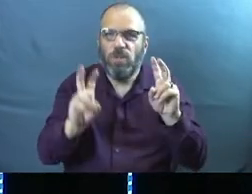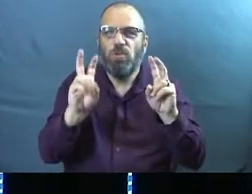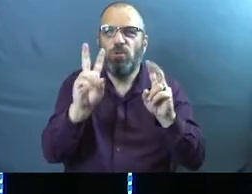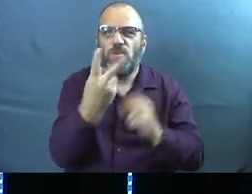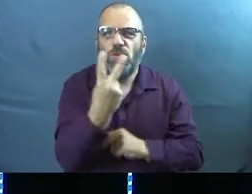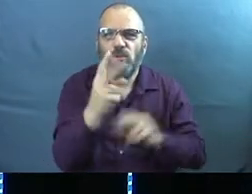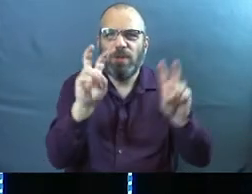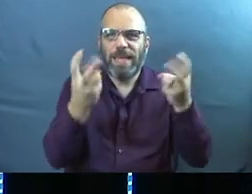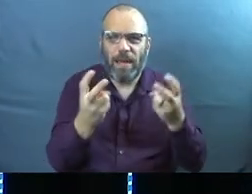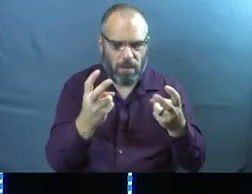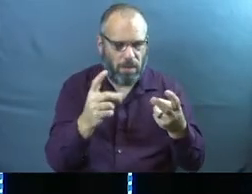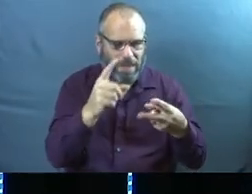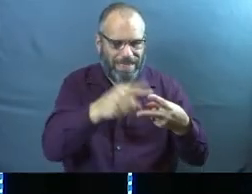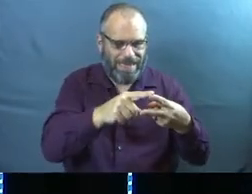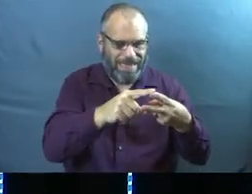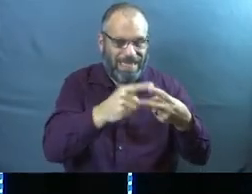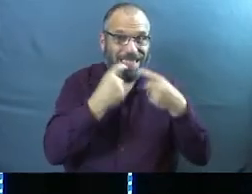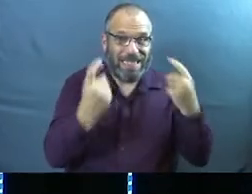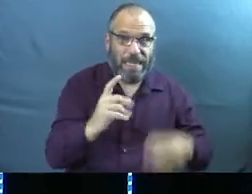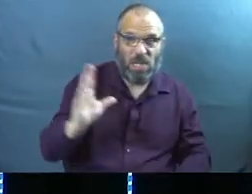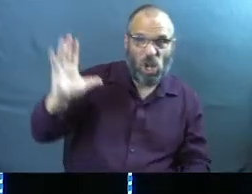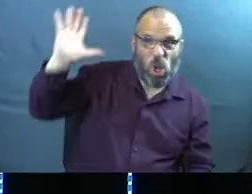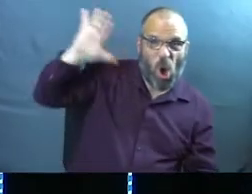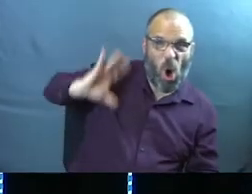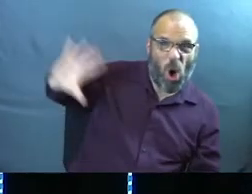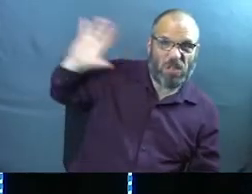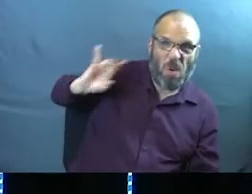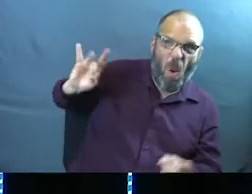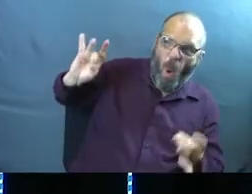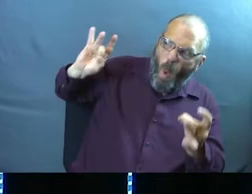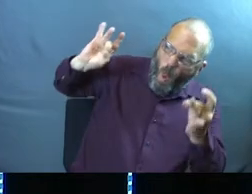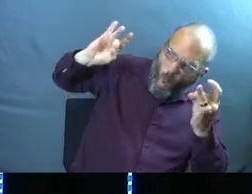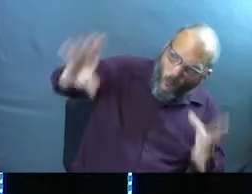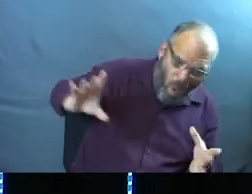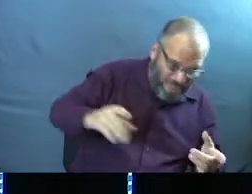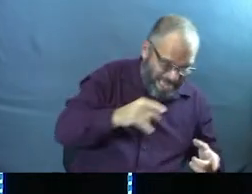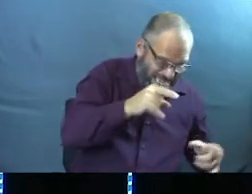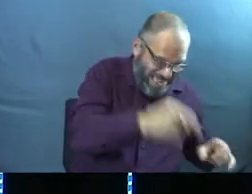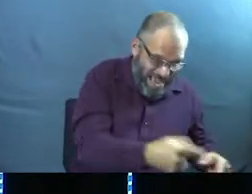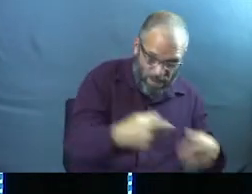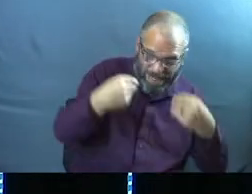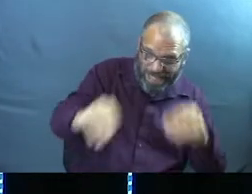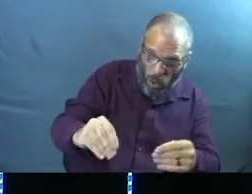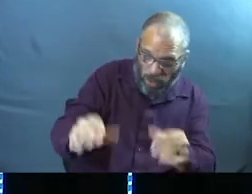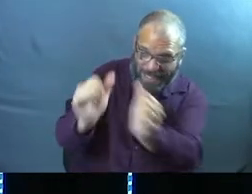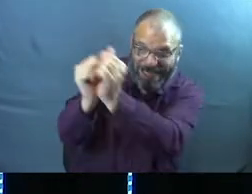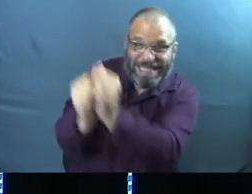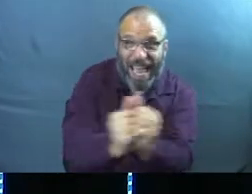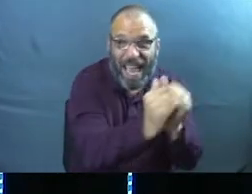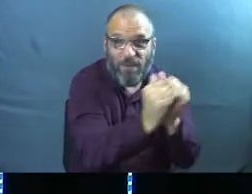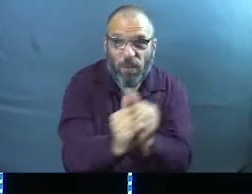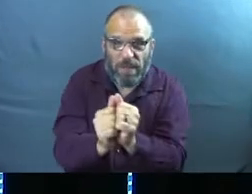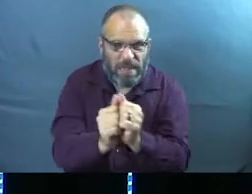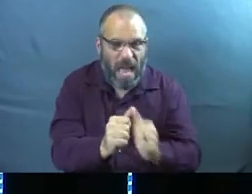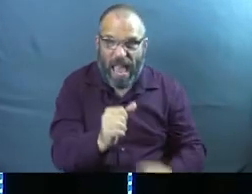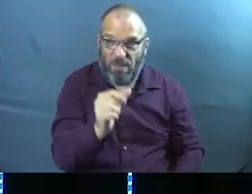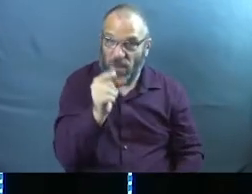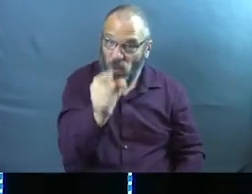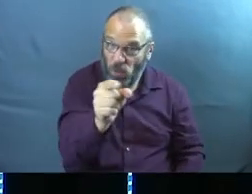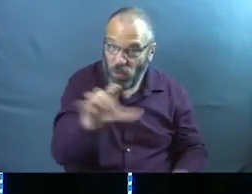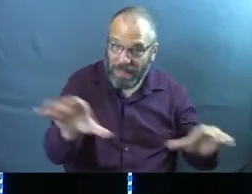We got this sin that we did in the past that was just so massive, like them selling him into slavery. And you did a